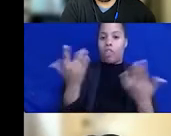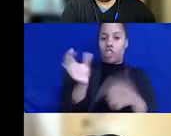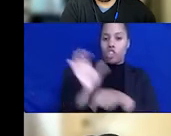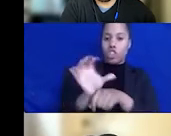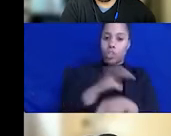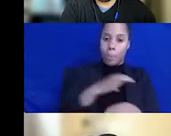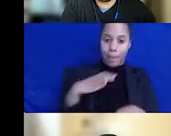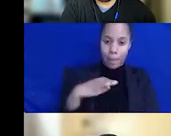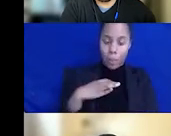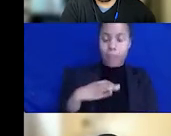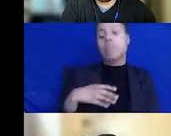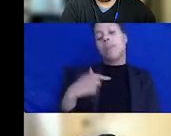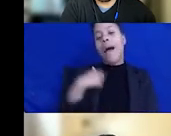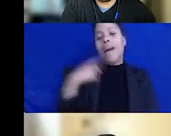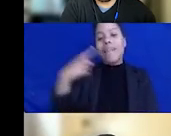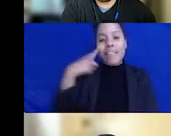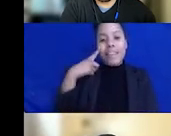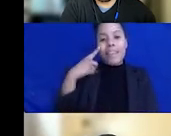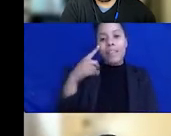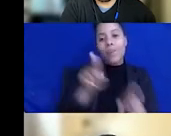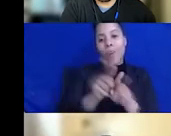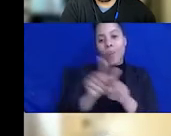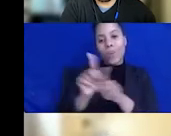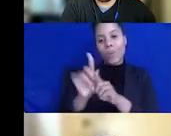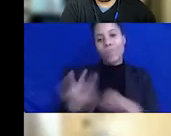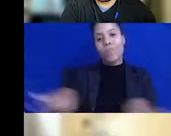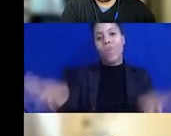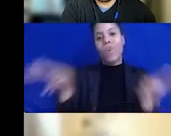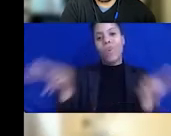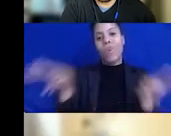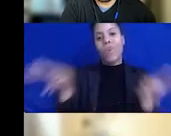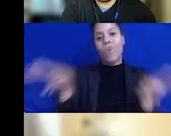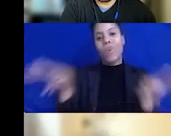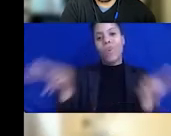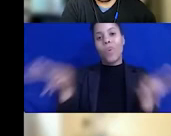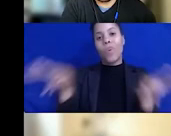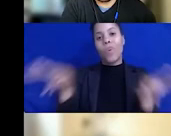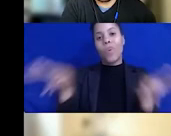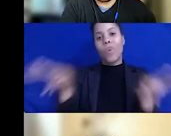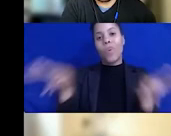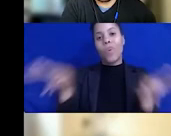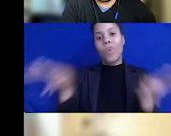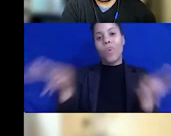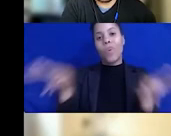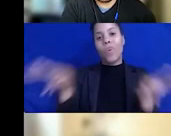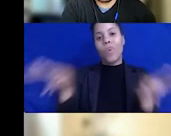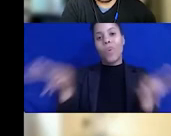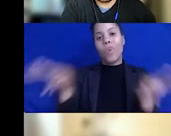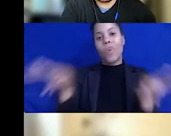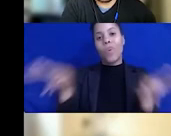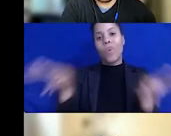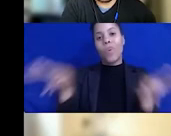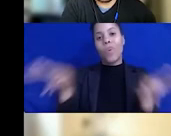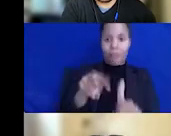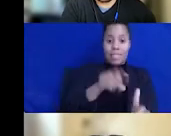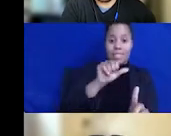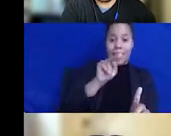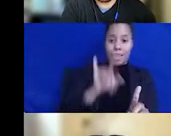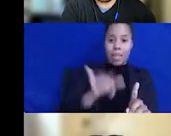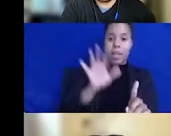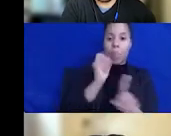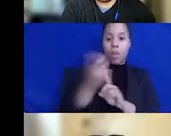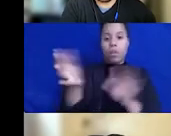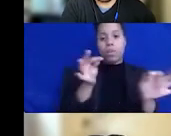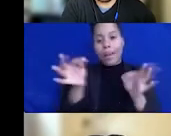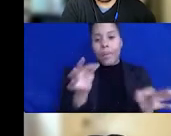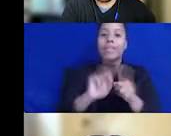really important part of this history around surveillance. And then she's going to take us through some of the reforms and laws that happened